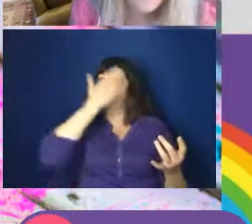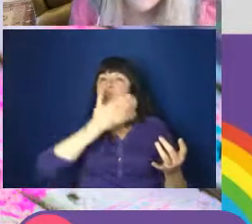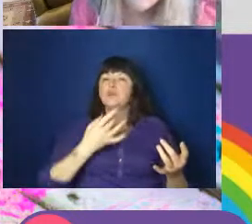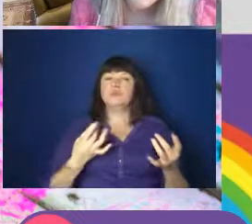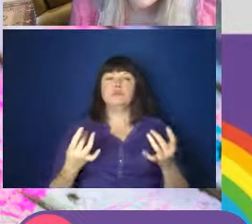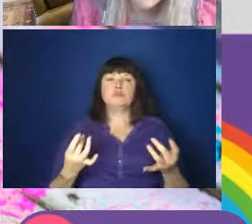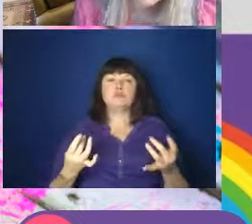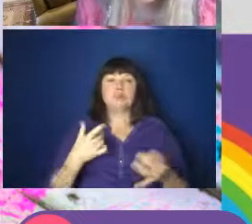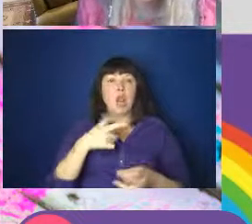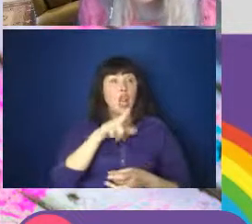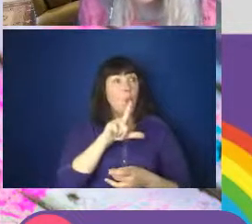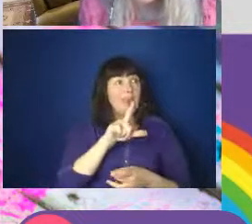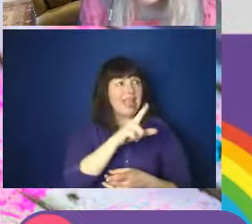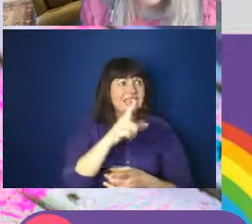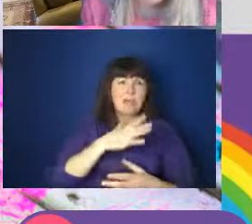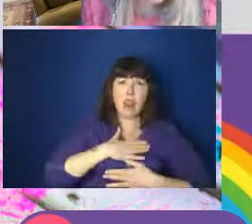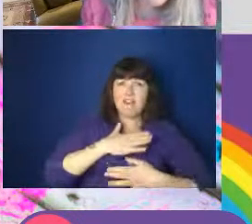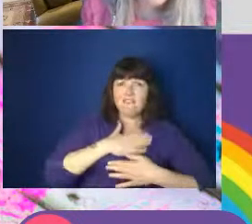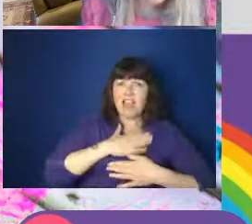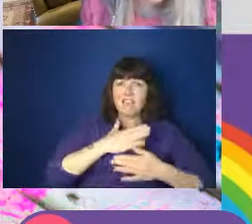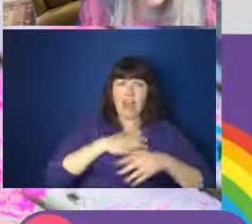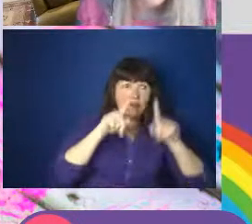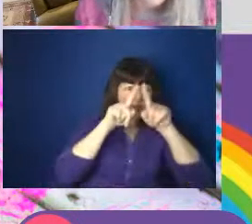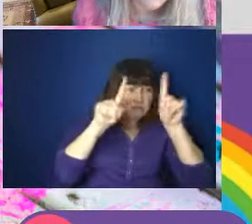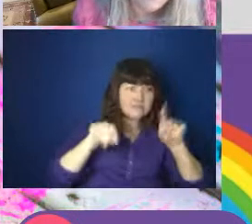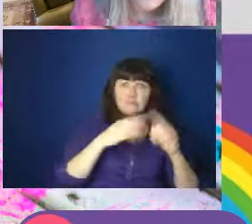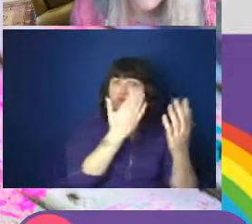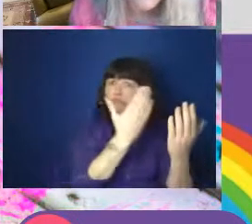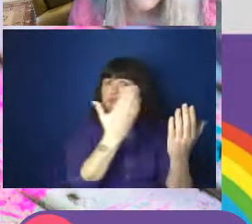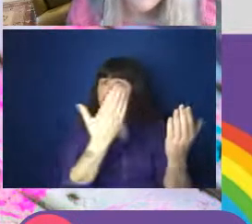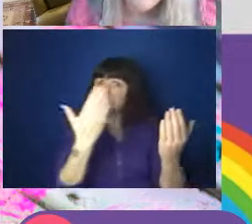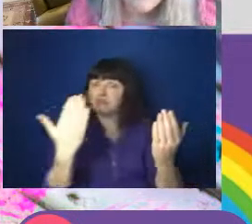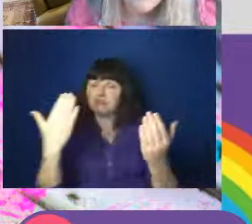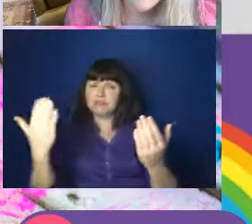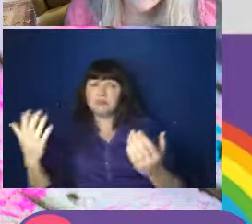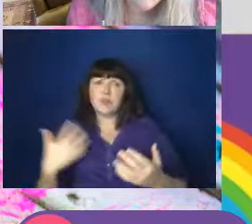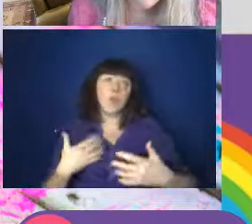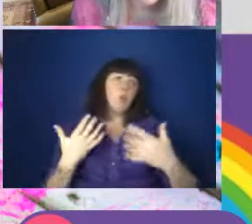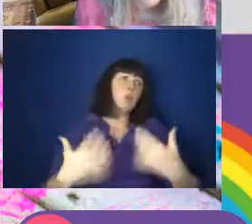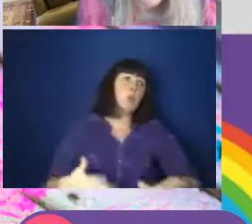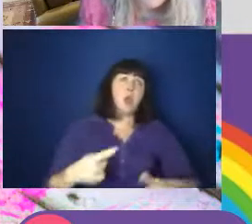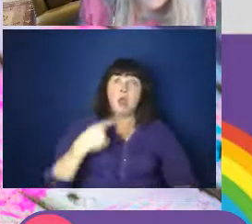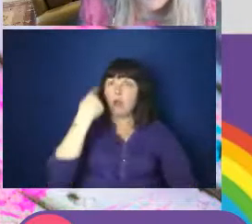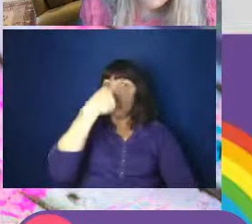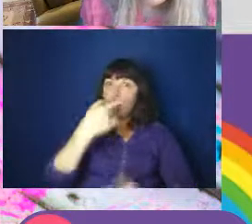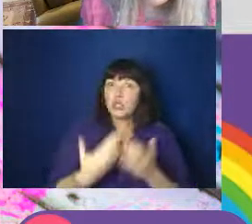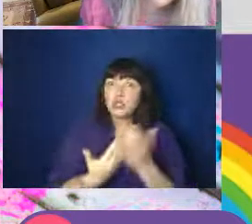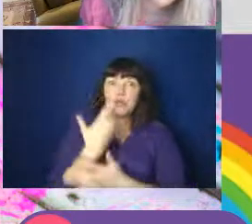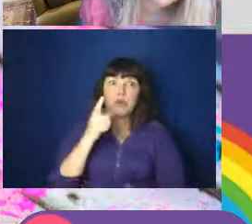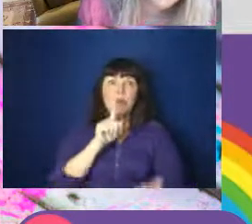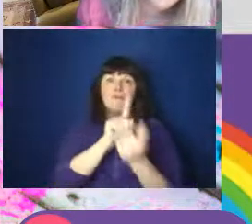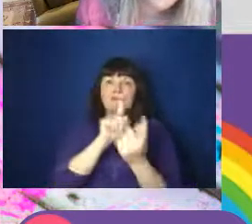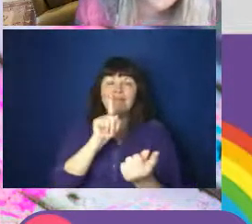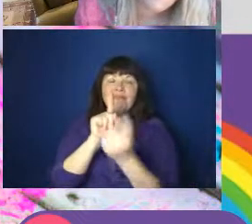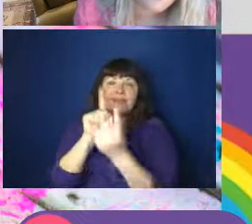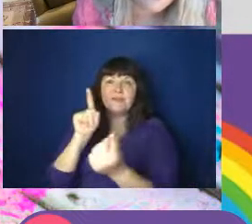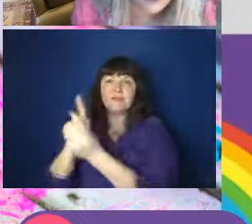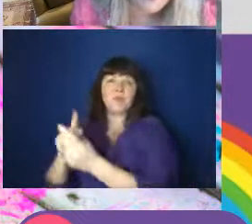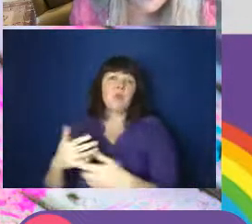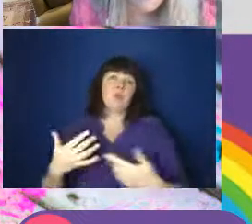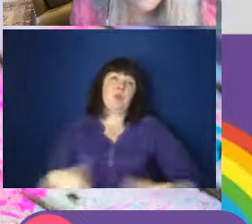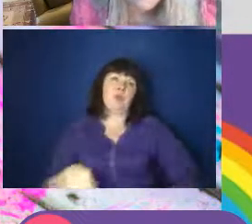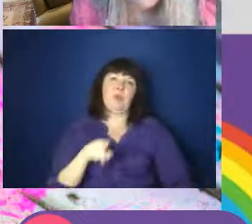all. Amazing stuff. Brilliant. It's great just to see so many new faces. And we would really like to encourage